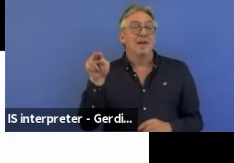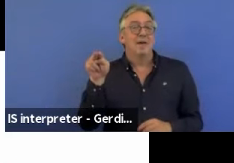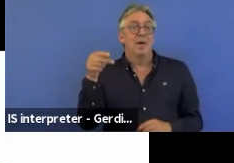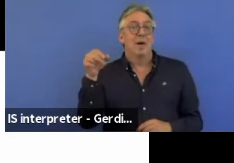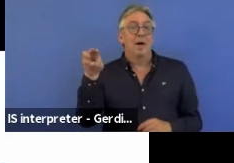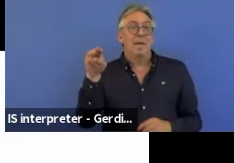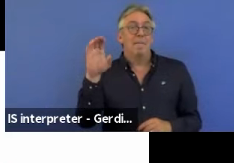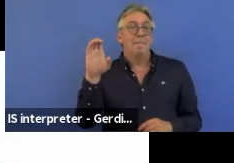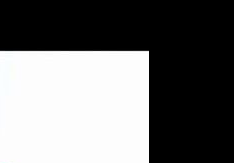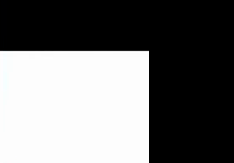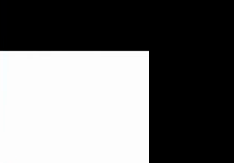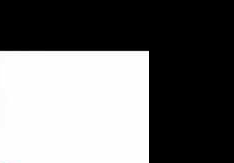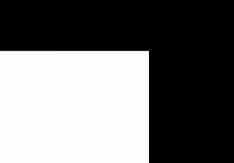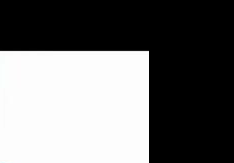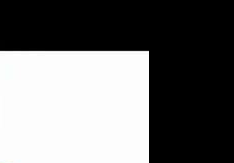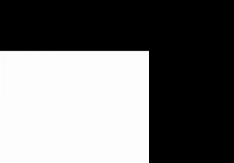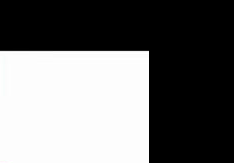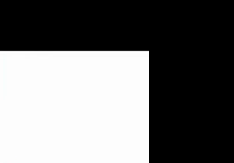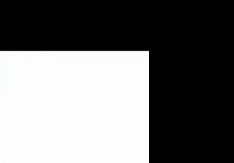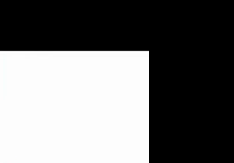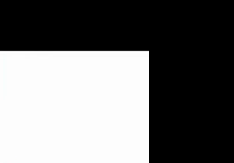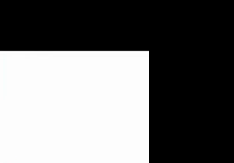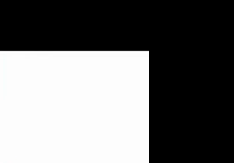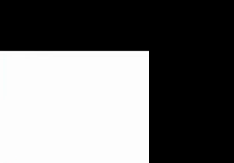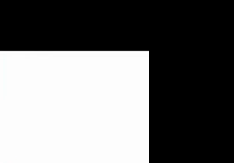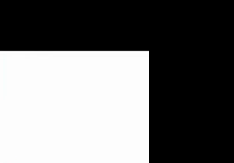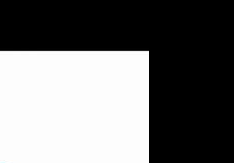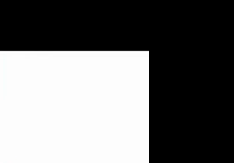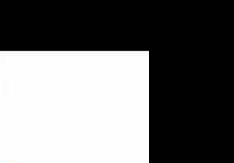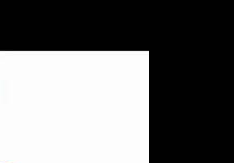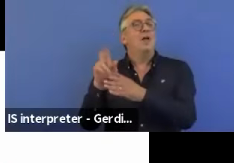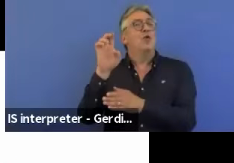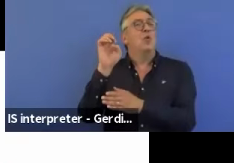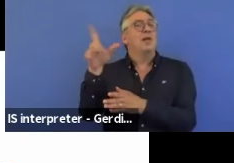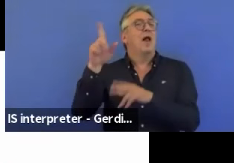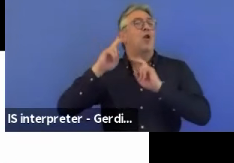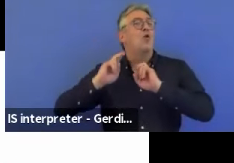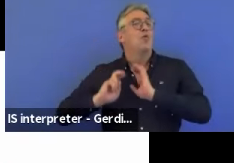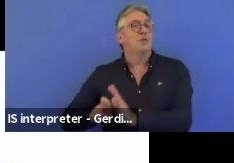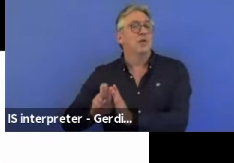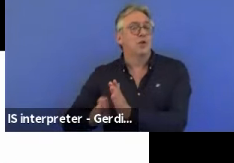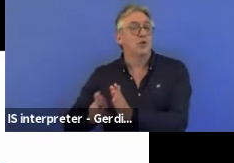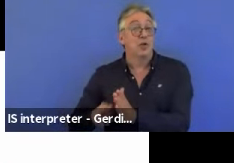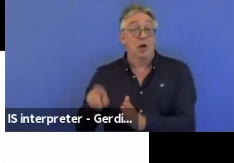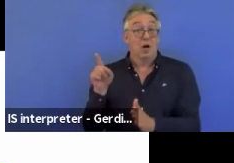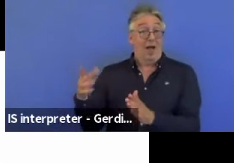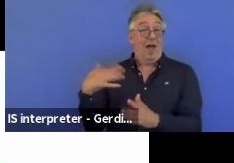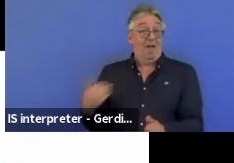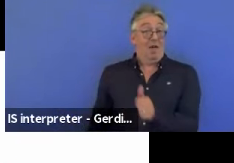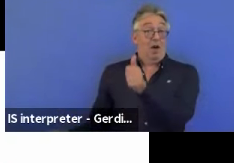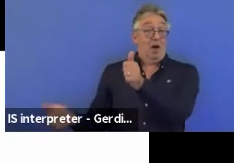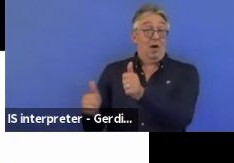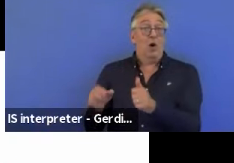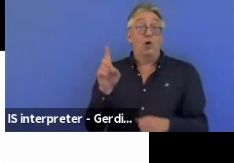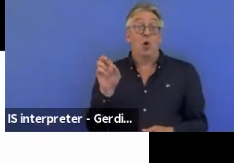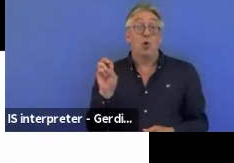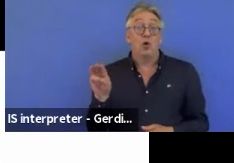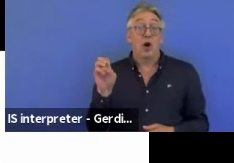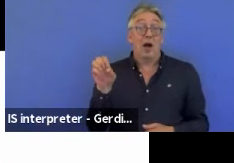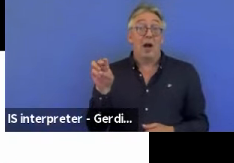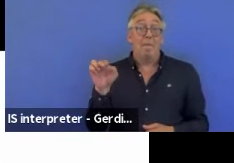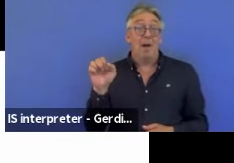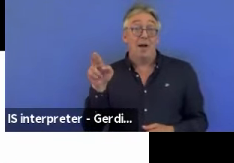research into UDL in low and middle income countries. She is supported in this research by Dr. Amani Carissa, who